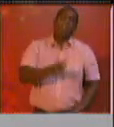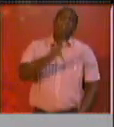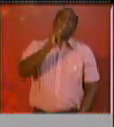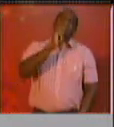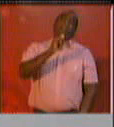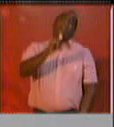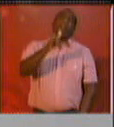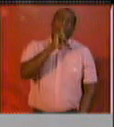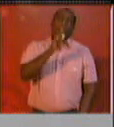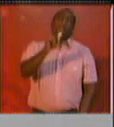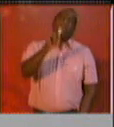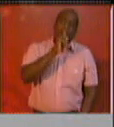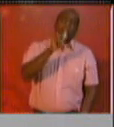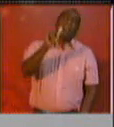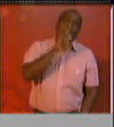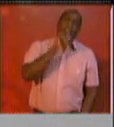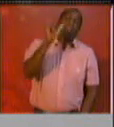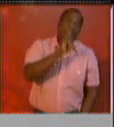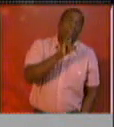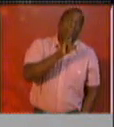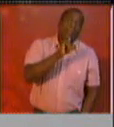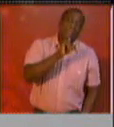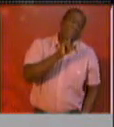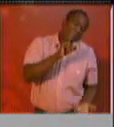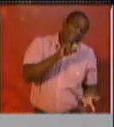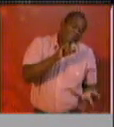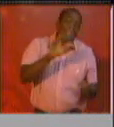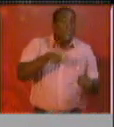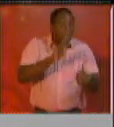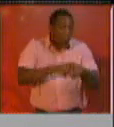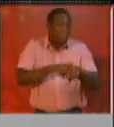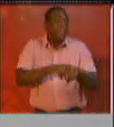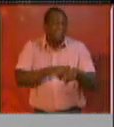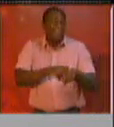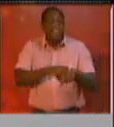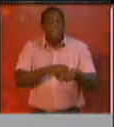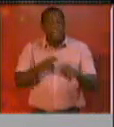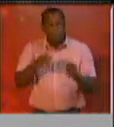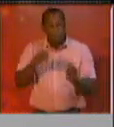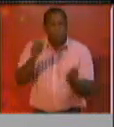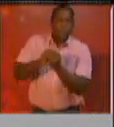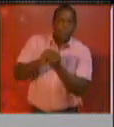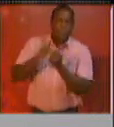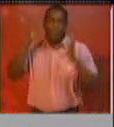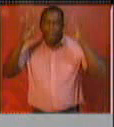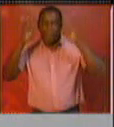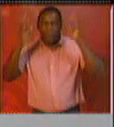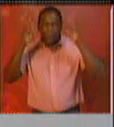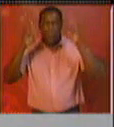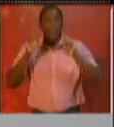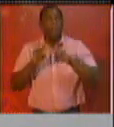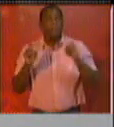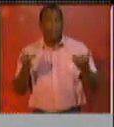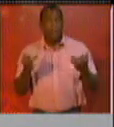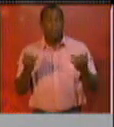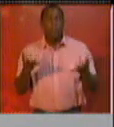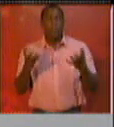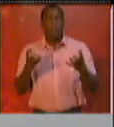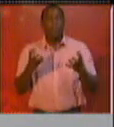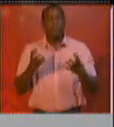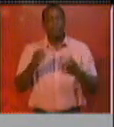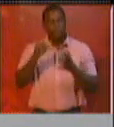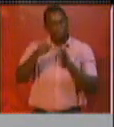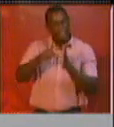the carnival season, and therefore it is suitable at this time to remind the public of a few key points,